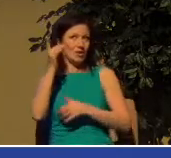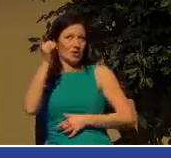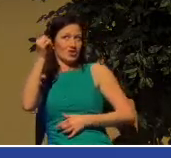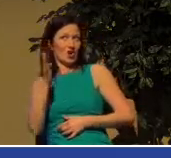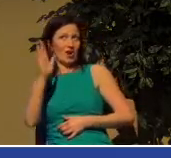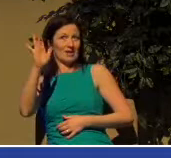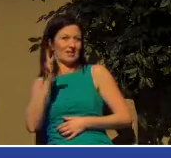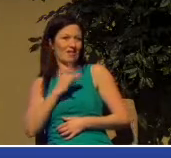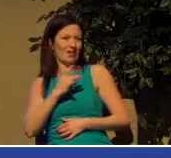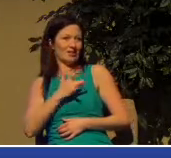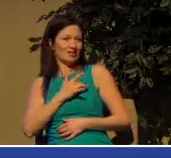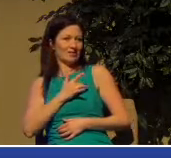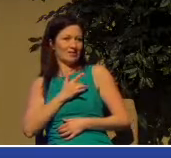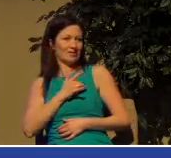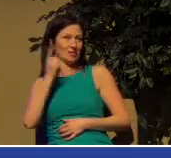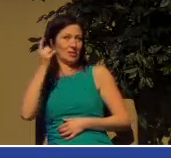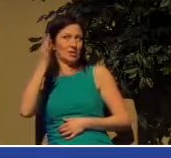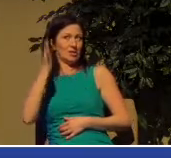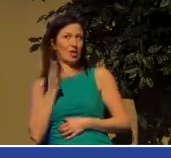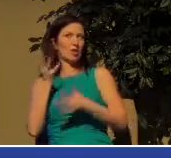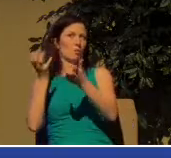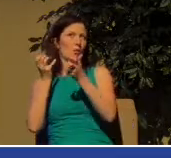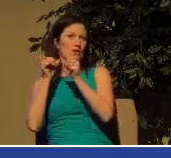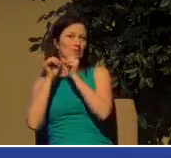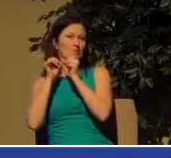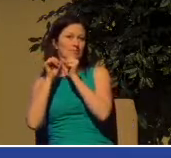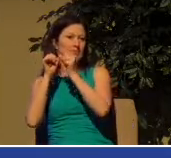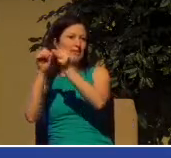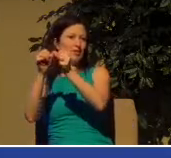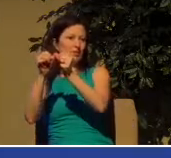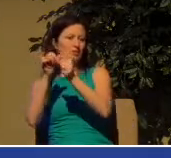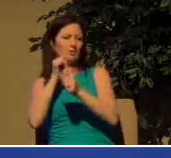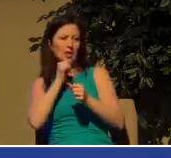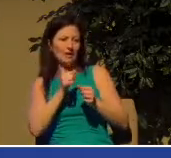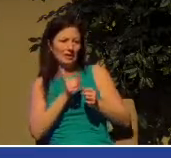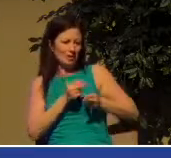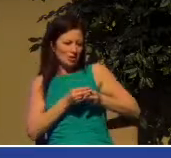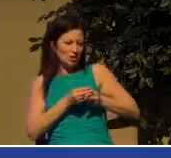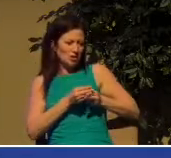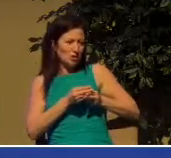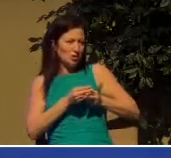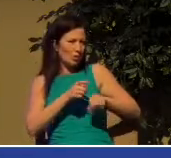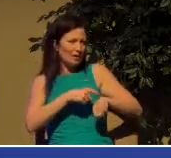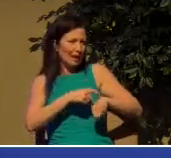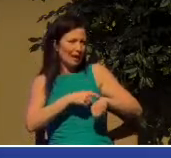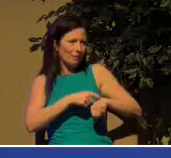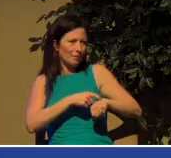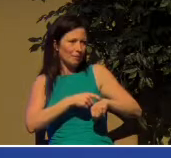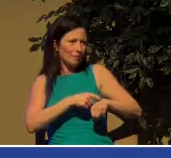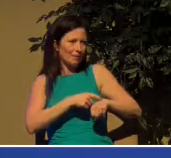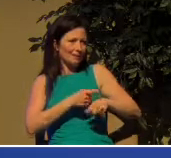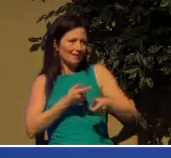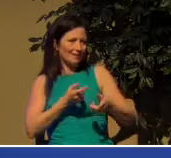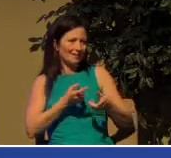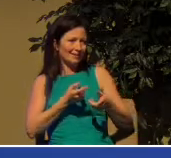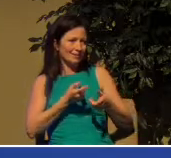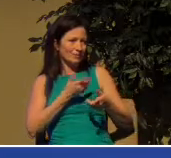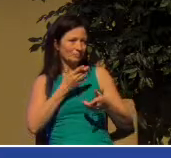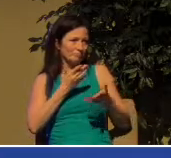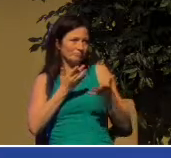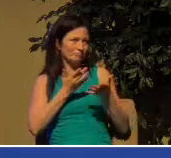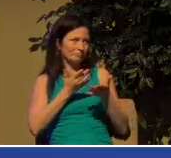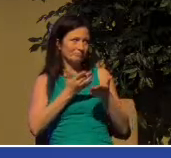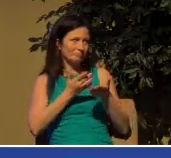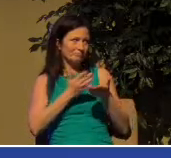that God wasn't just interested in putting band-aids on our wounds and wiping away the occasional tear.